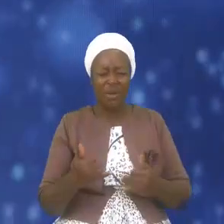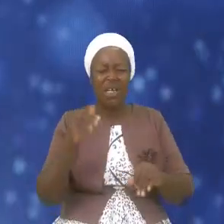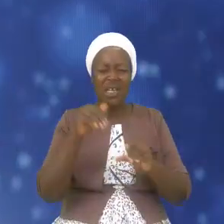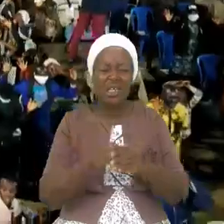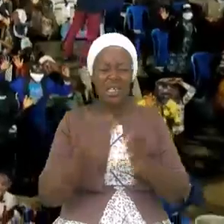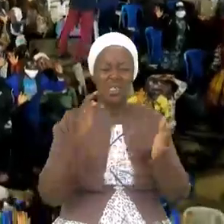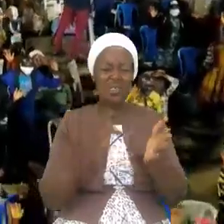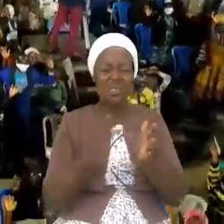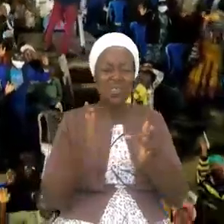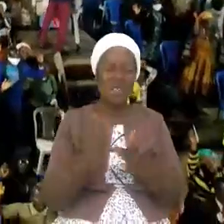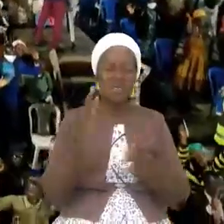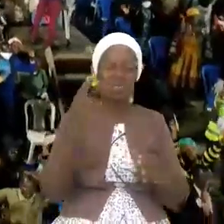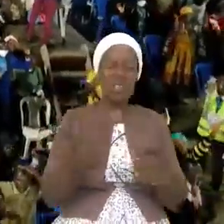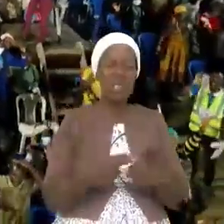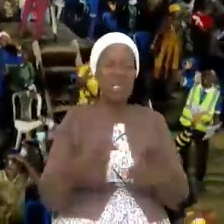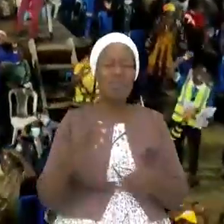pray.